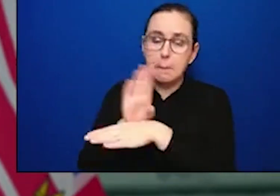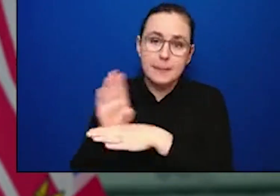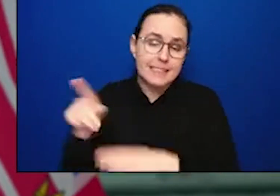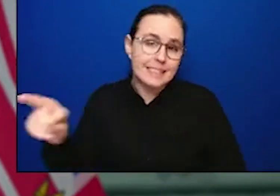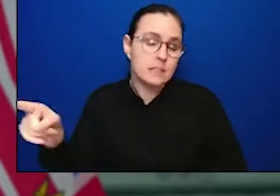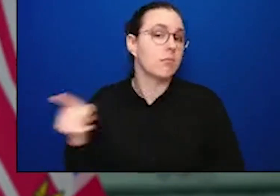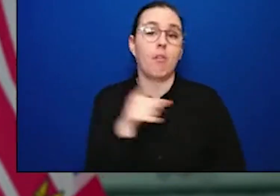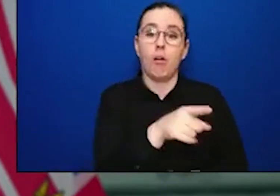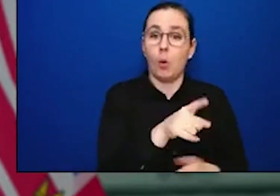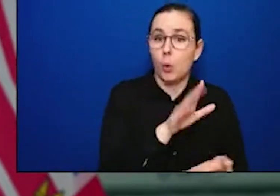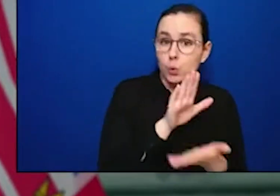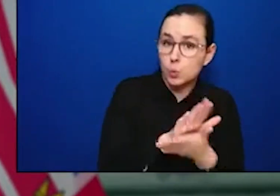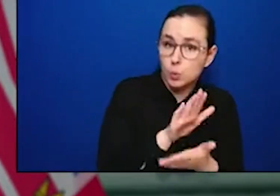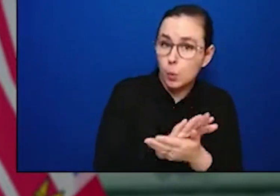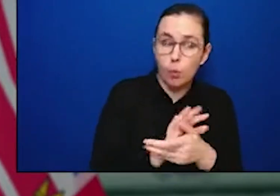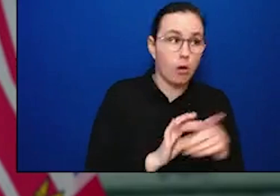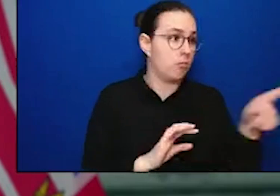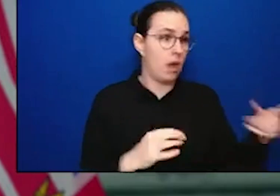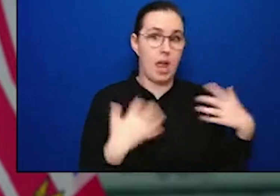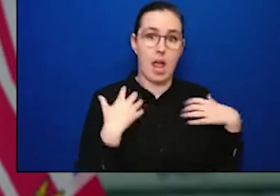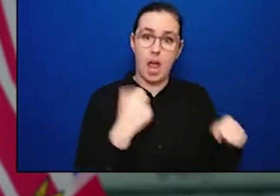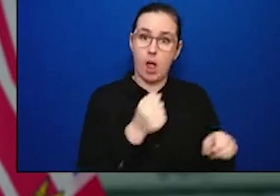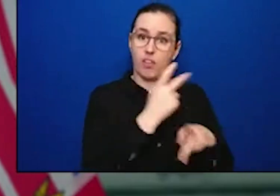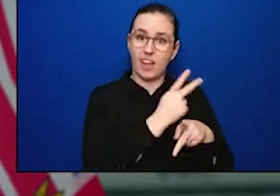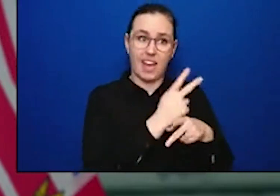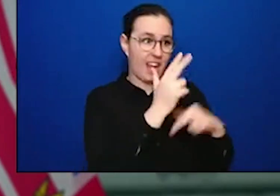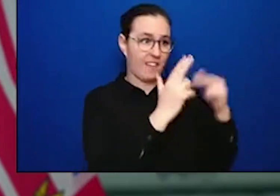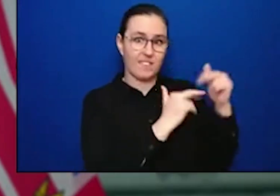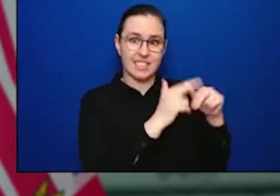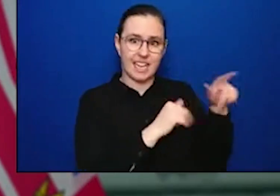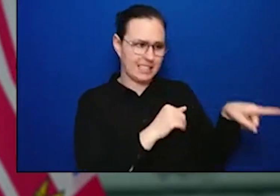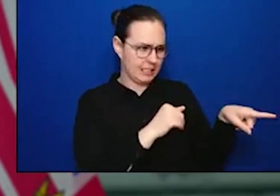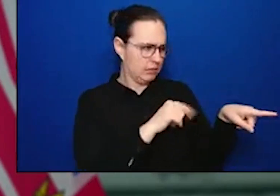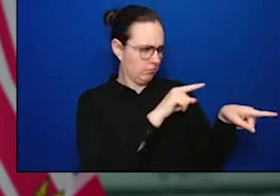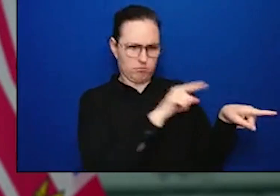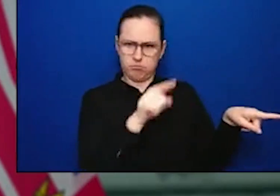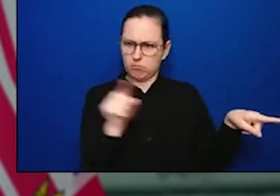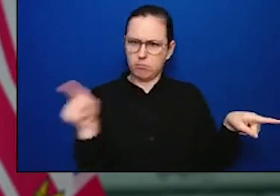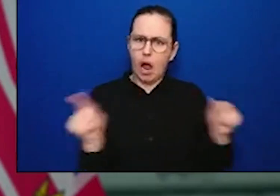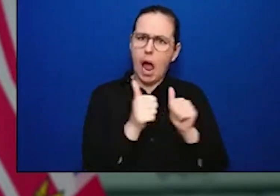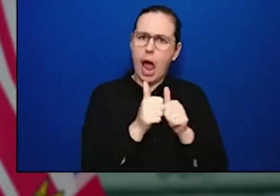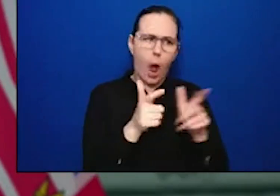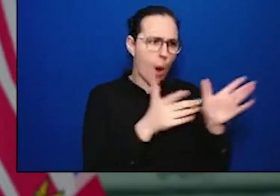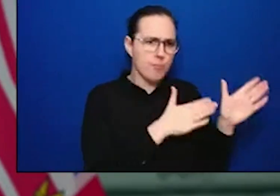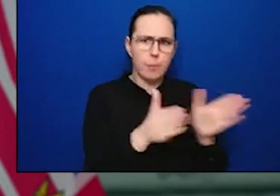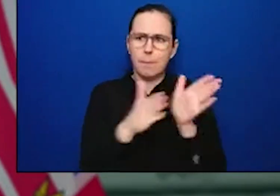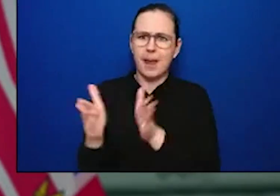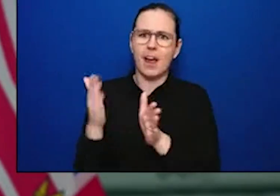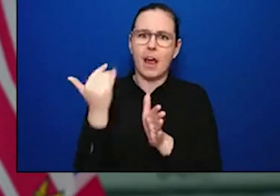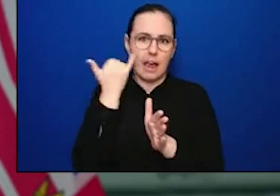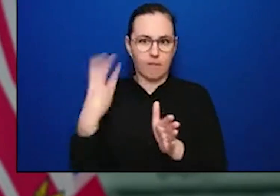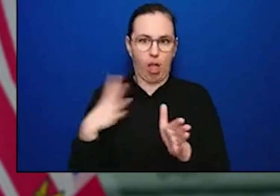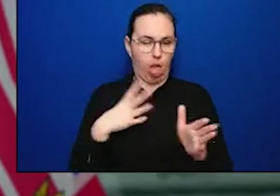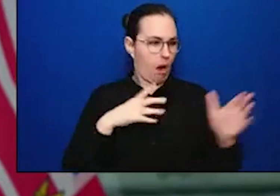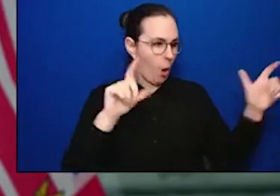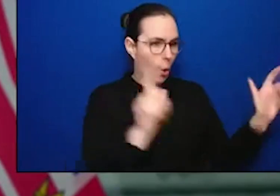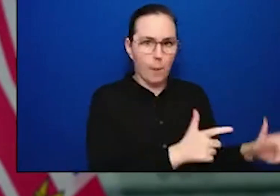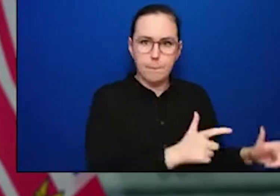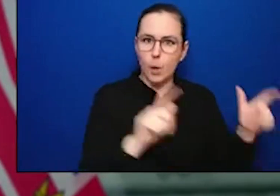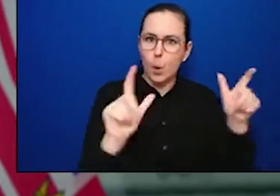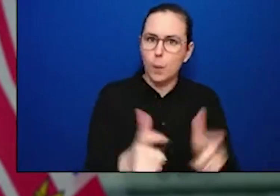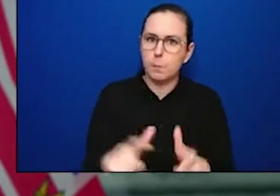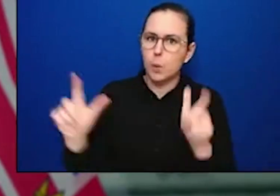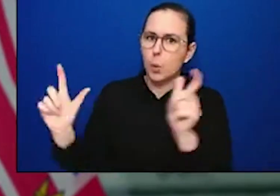we have to prepare. It's not about public health orders and us telling you what to do. This is